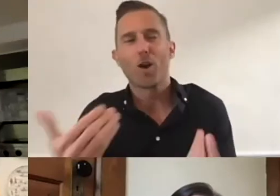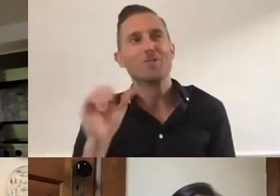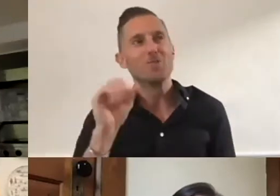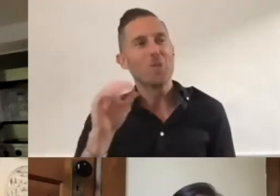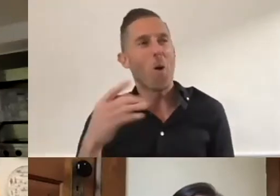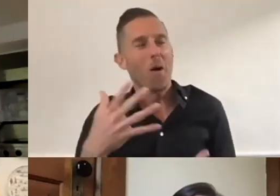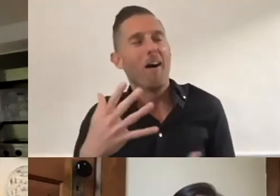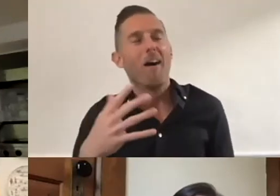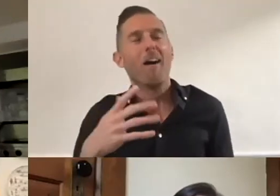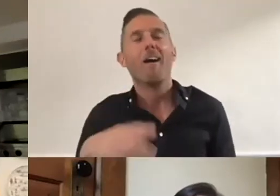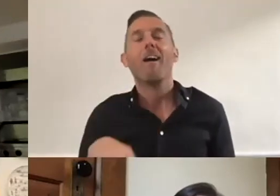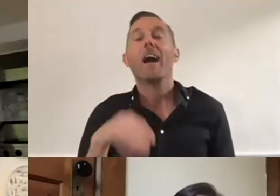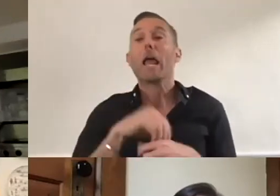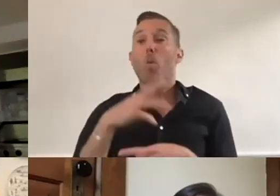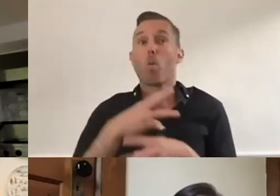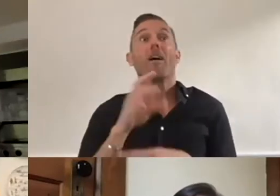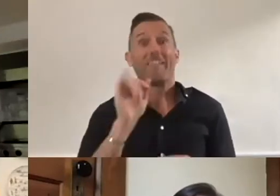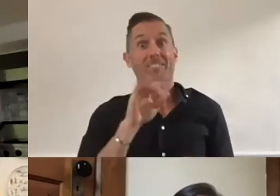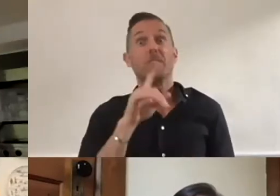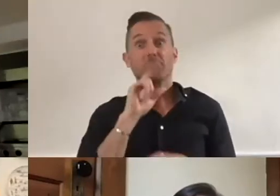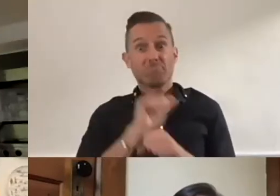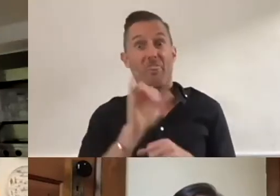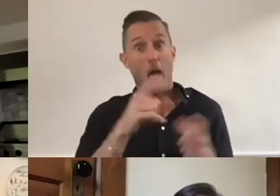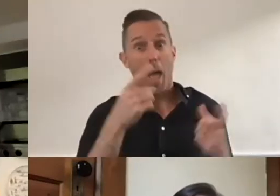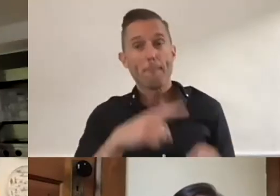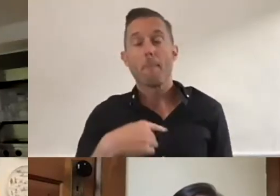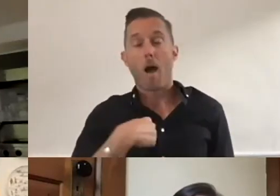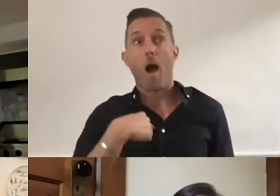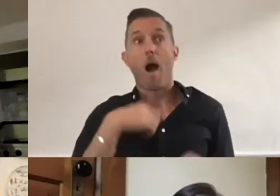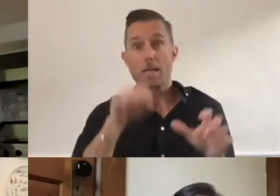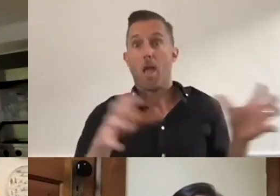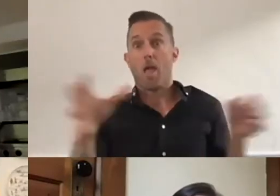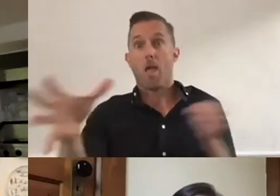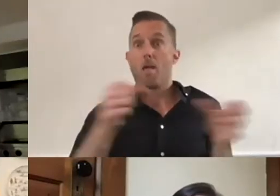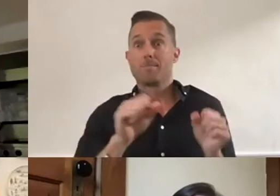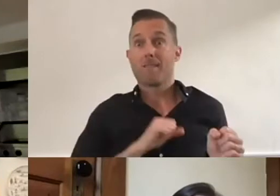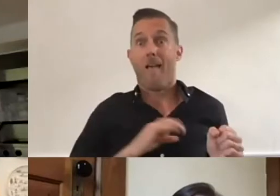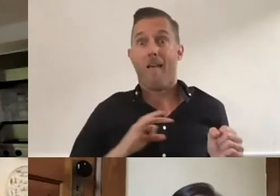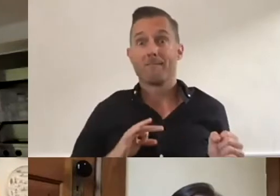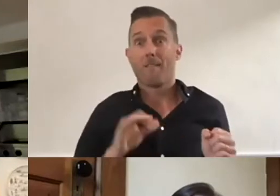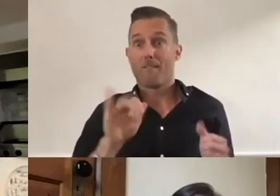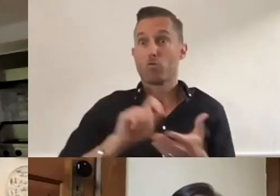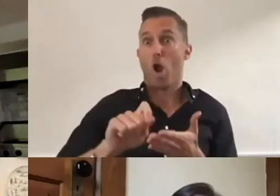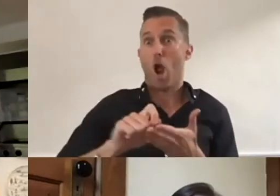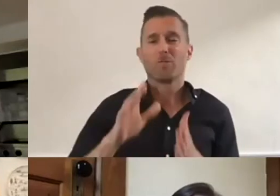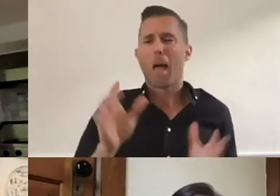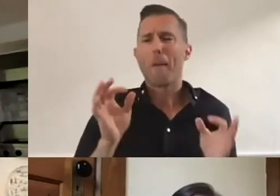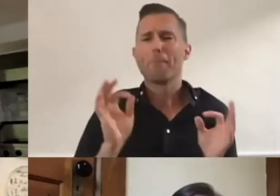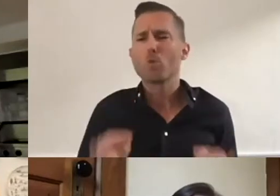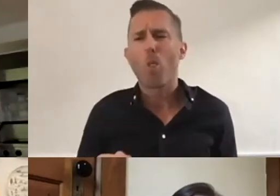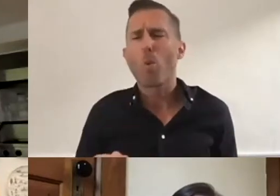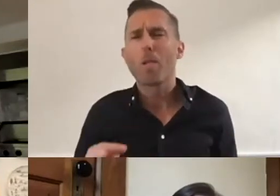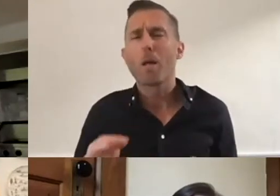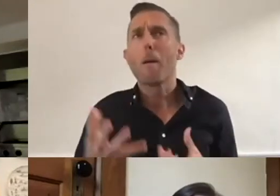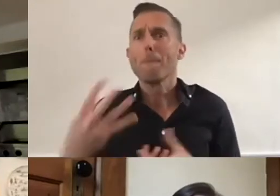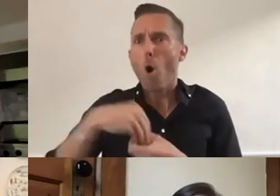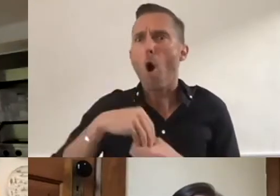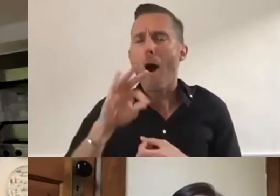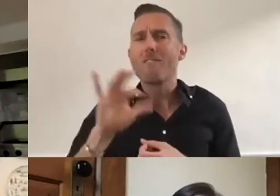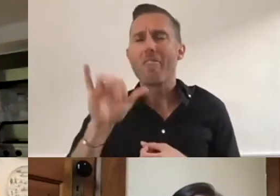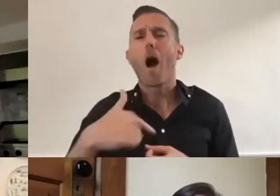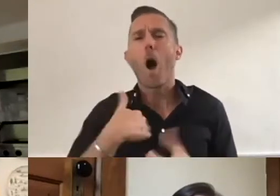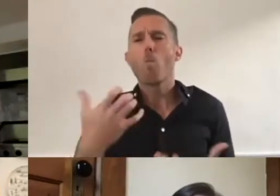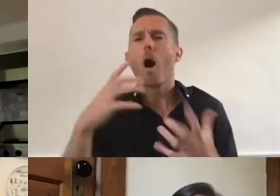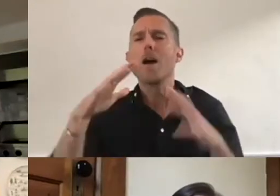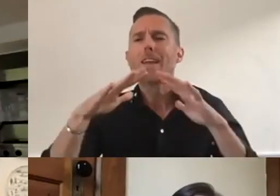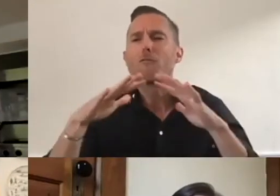the world where the show does go forward and I get to make staffing choices, absolutely. Because part of it is I'm going to want a lot of